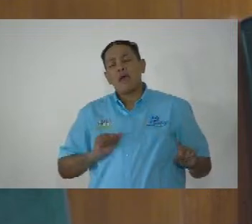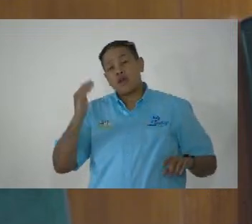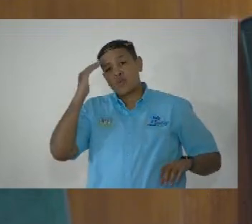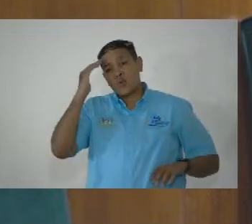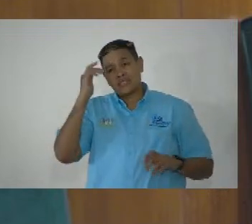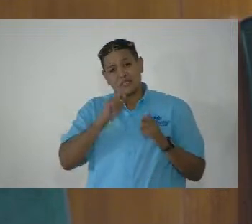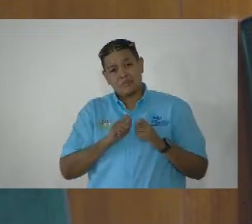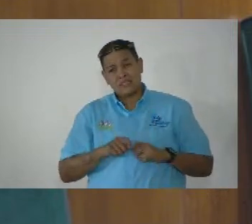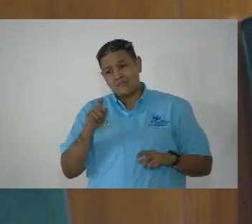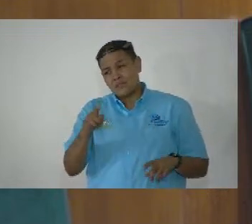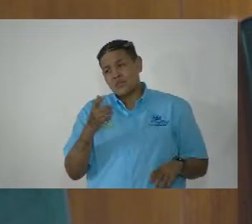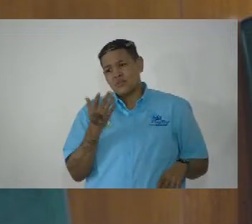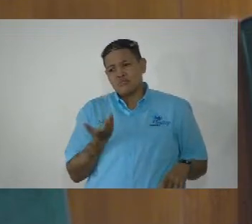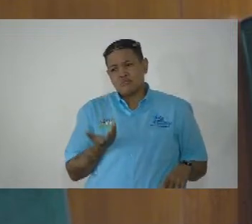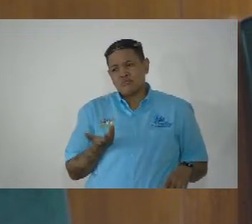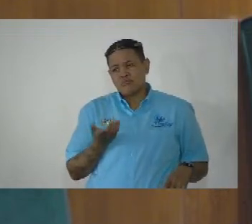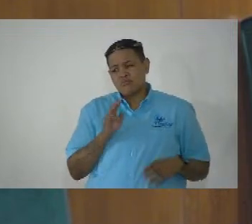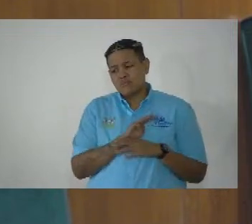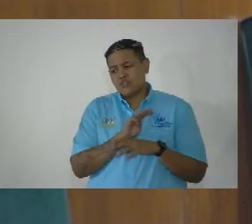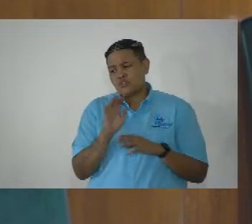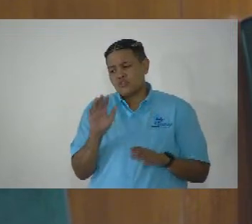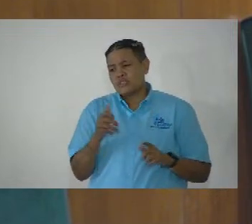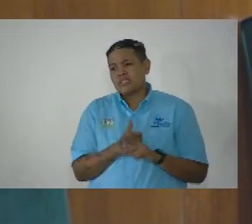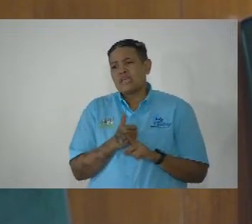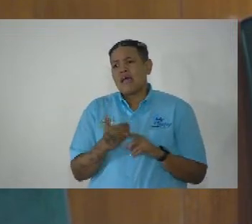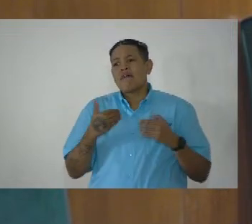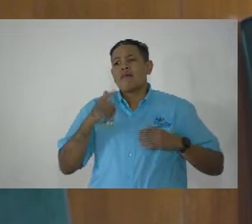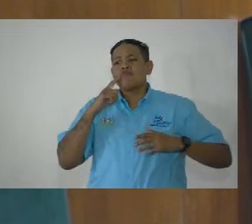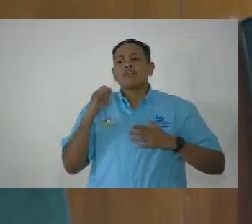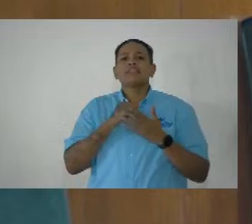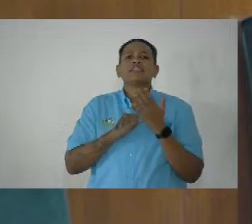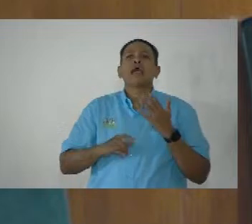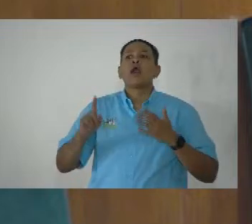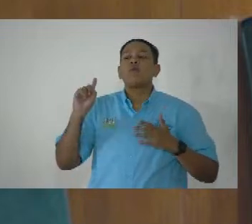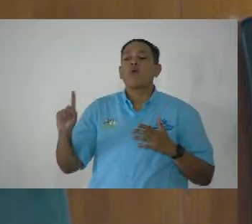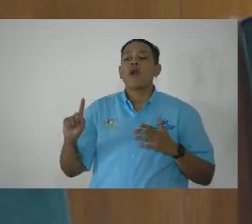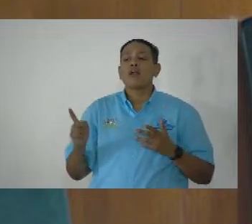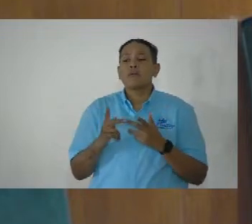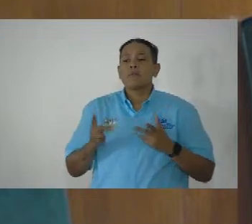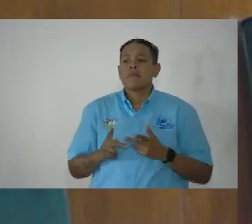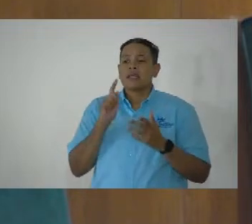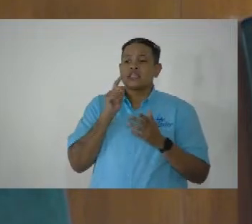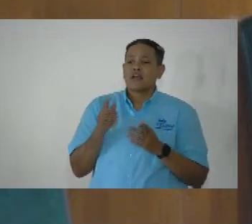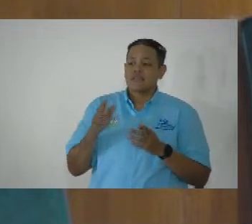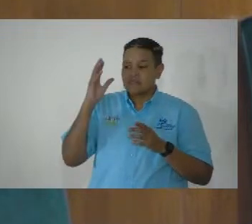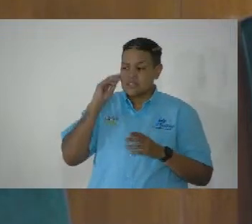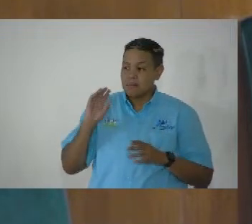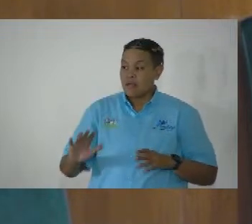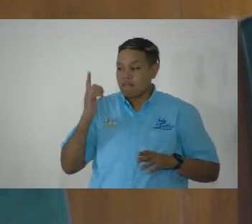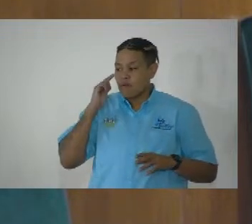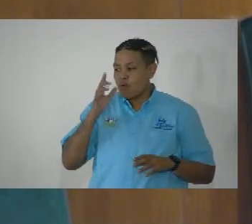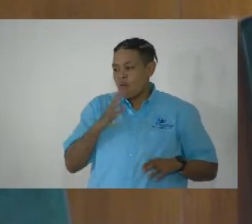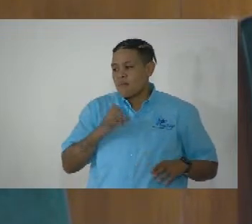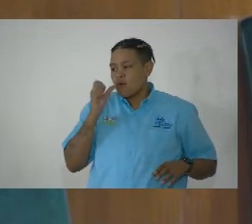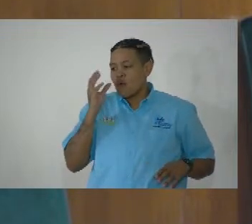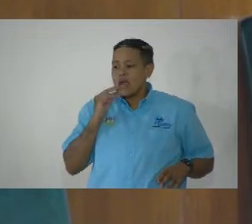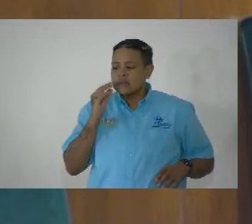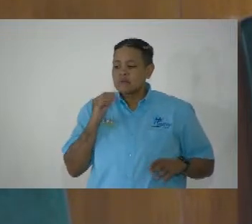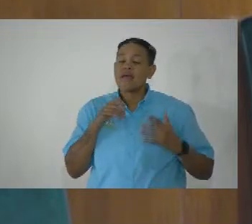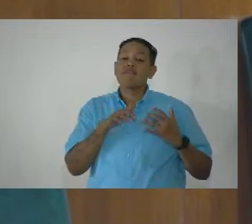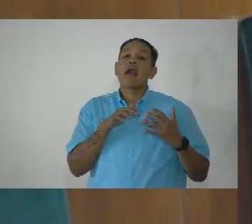particular that your ministry had designed one place of shelter for women who experience